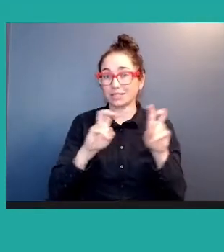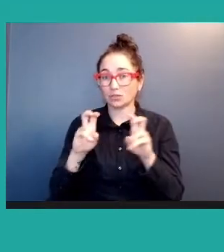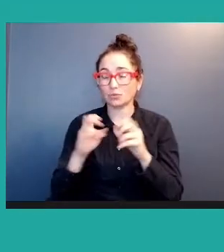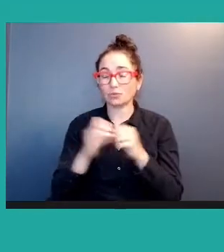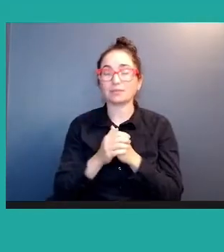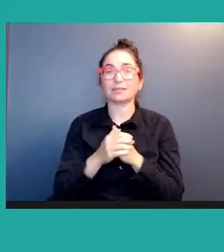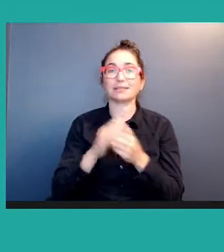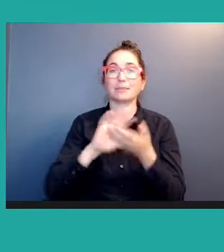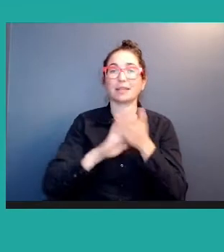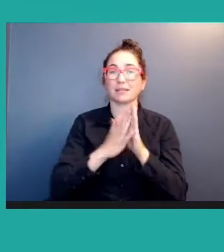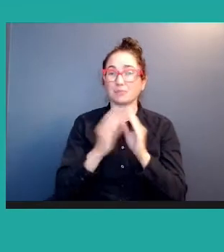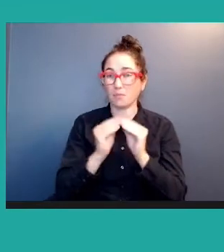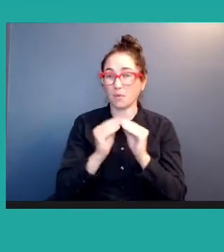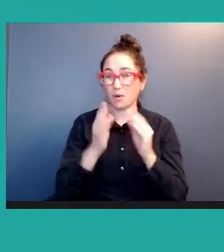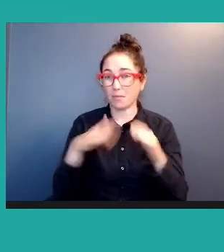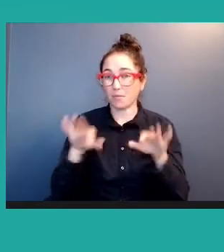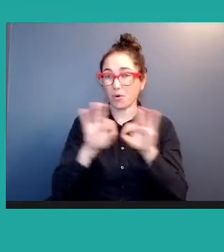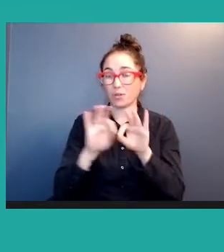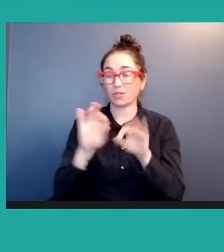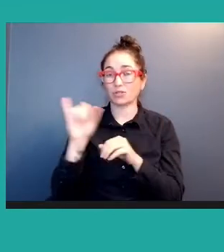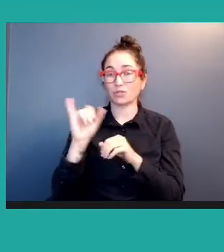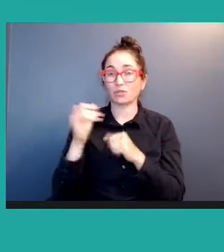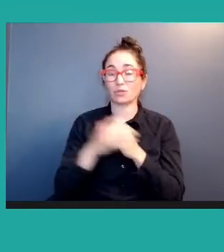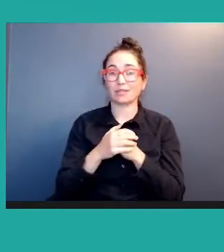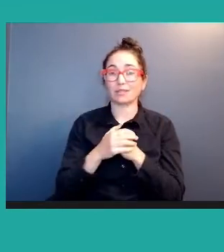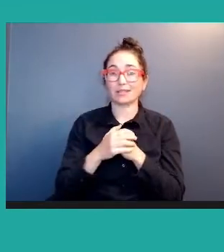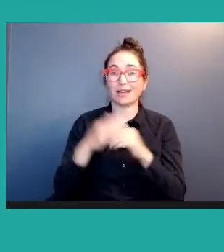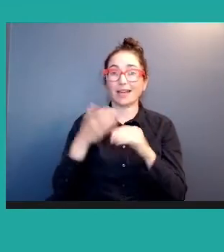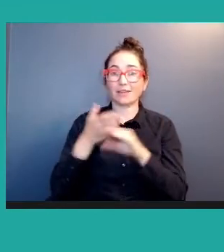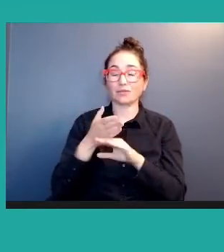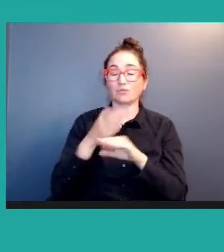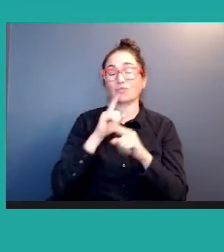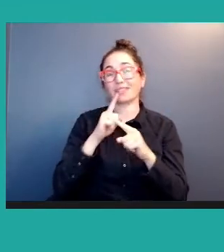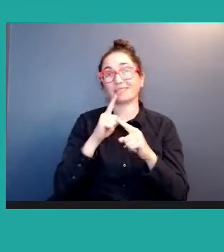more important in the aftermath or in the wake of